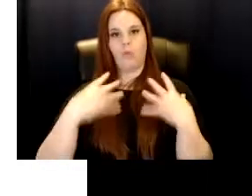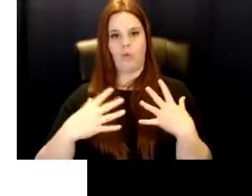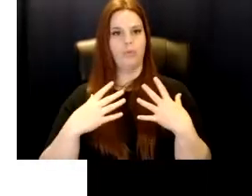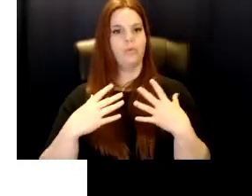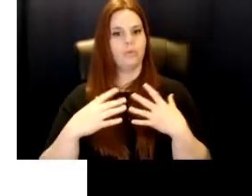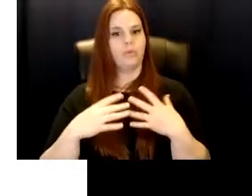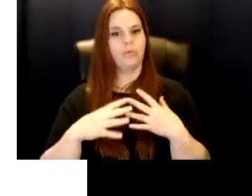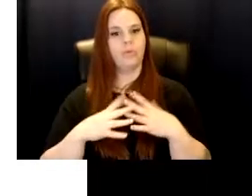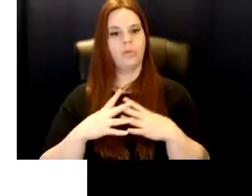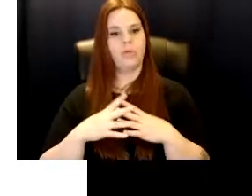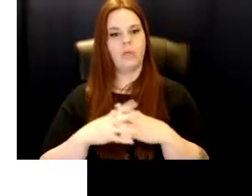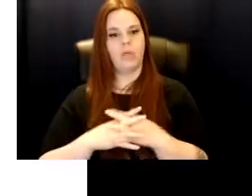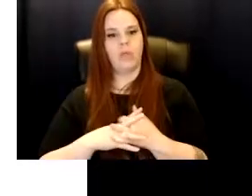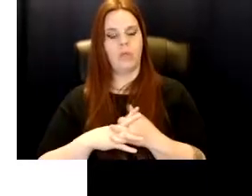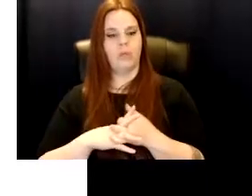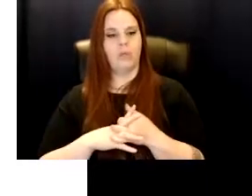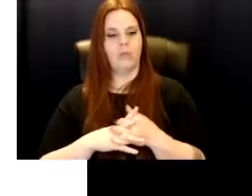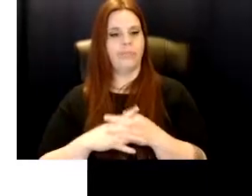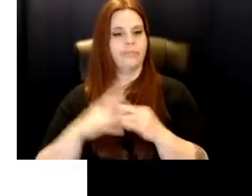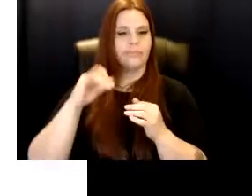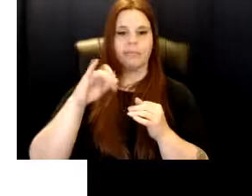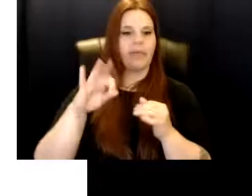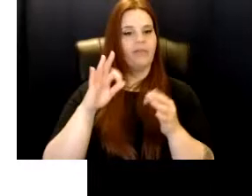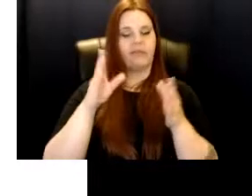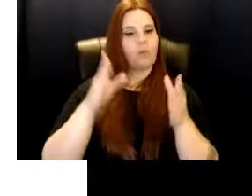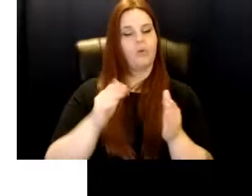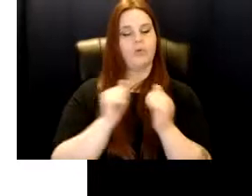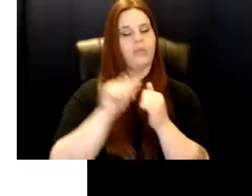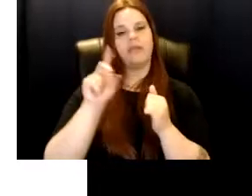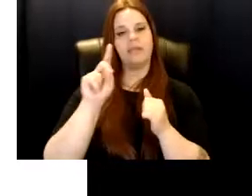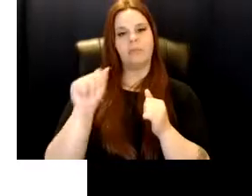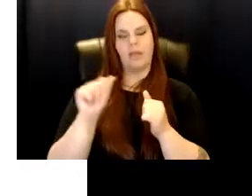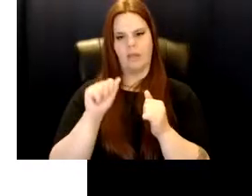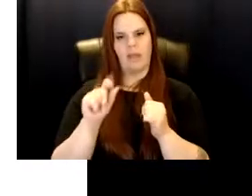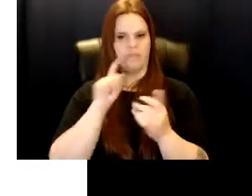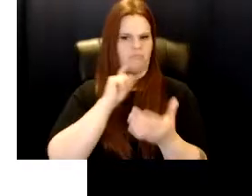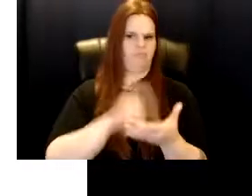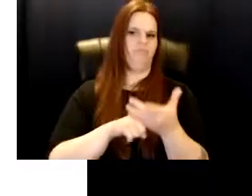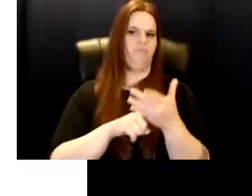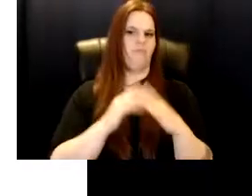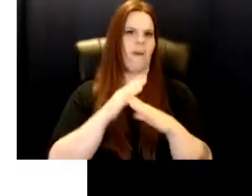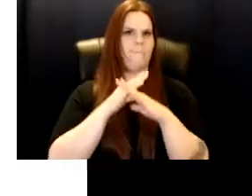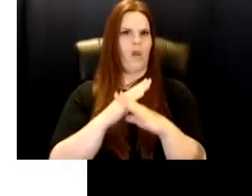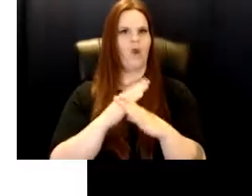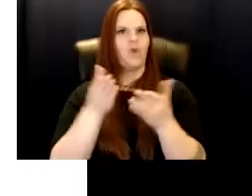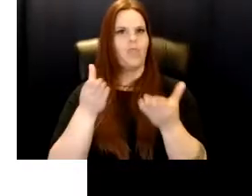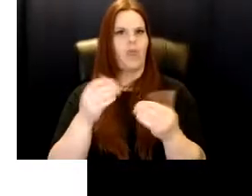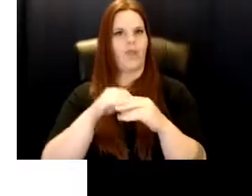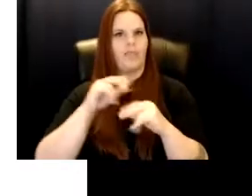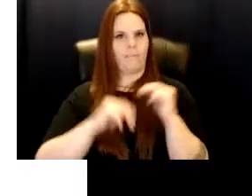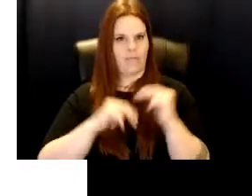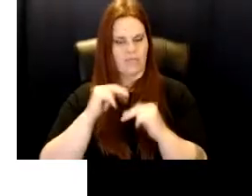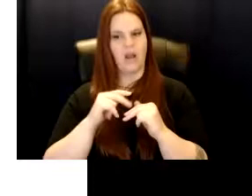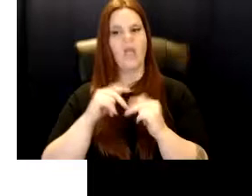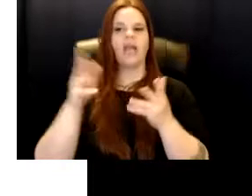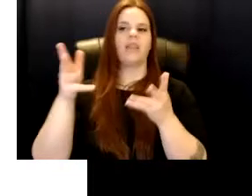If anybody, a person with disability, anybody who can kind of identify some of the barriers that are there, could leave this card